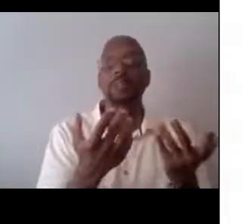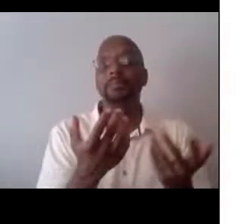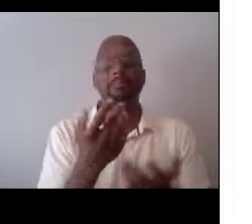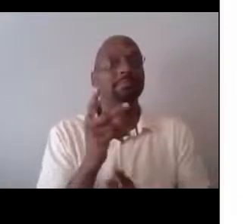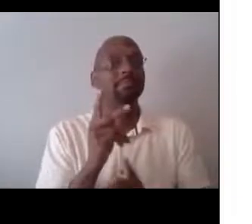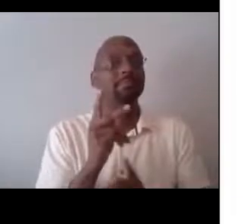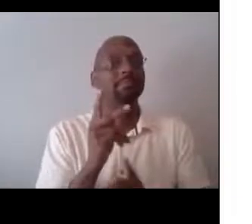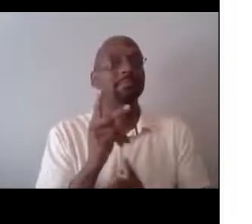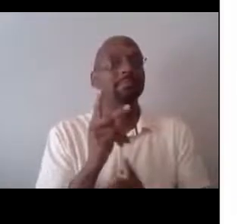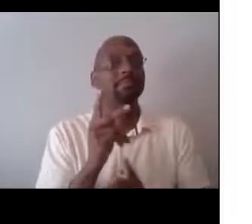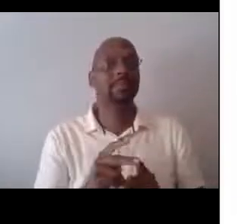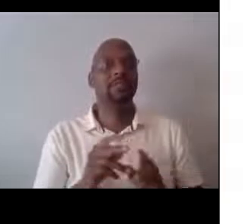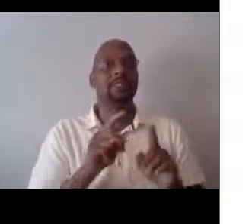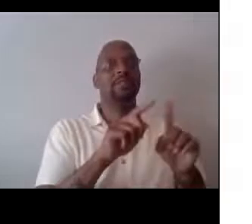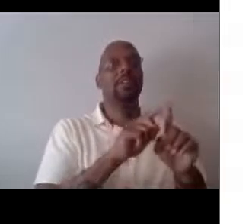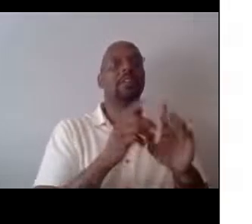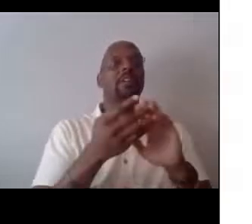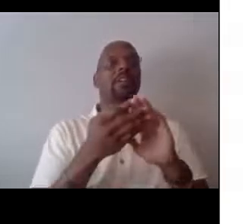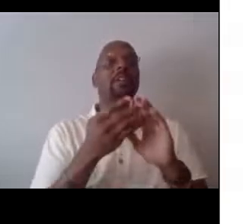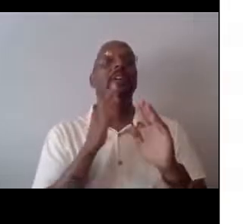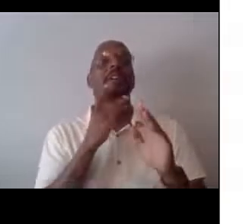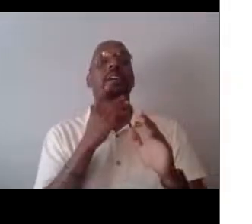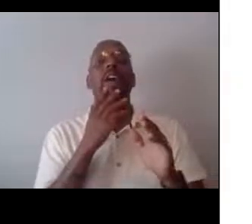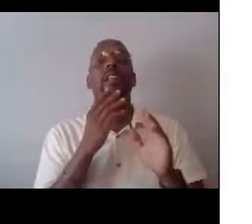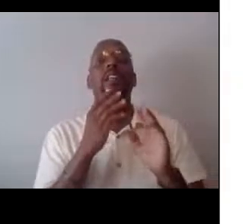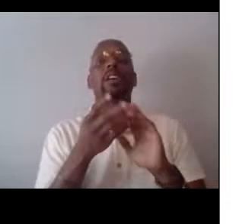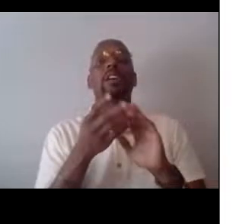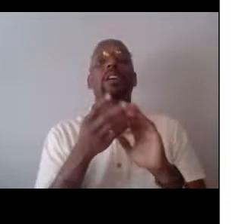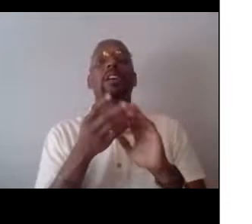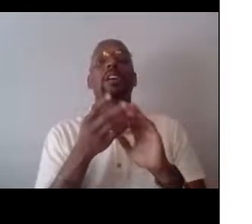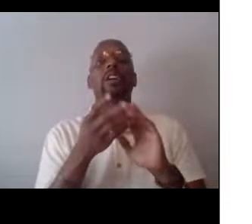communities of color or priority populations.